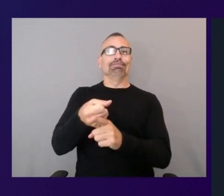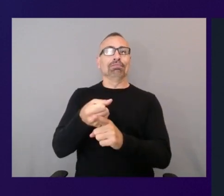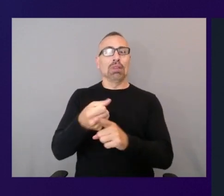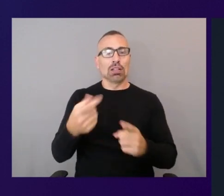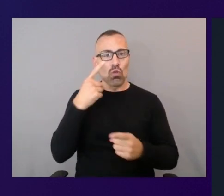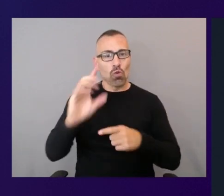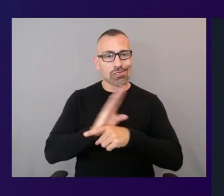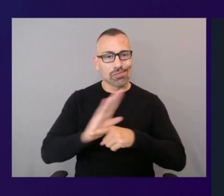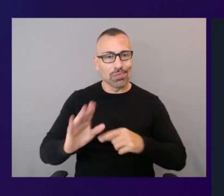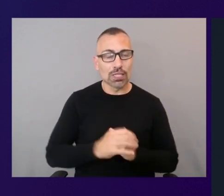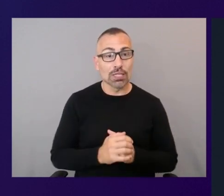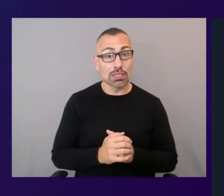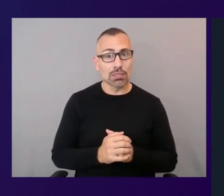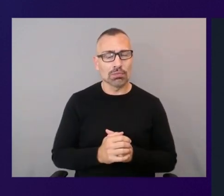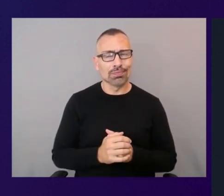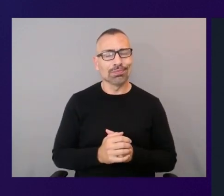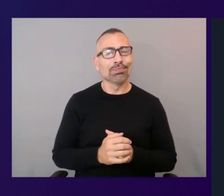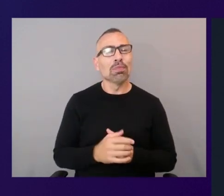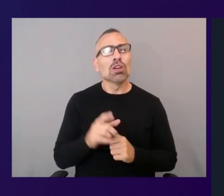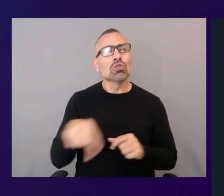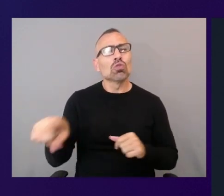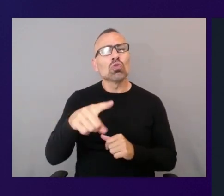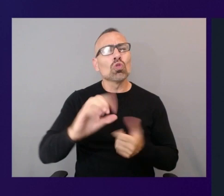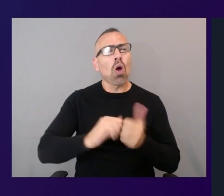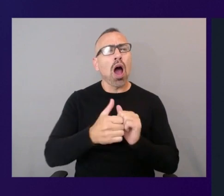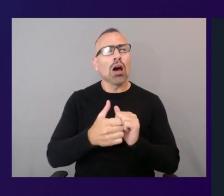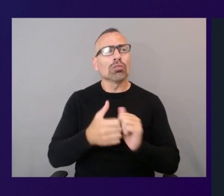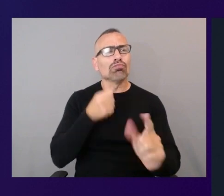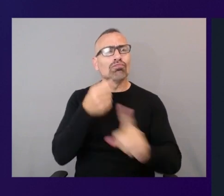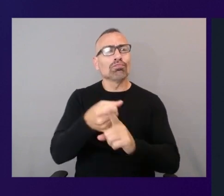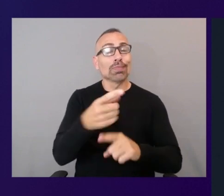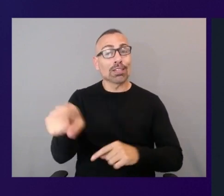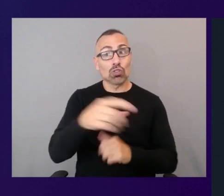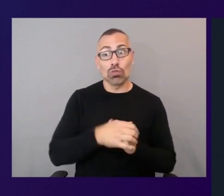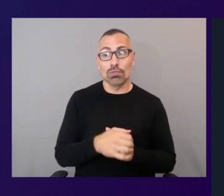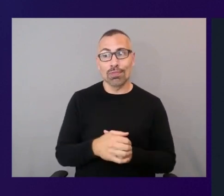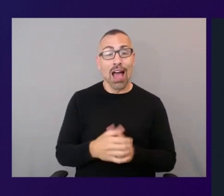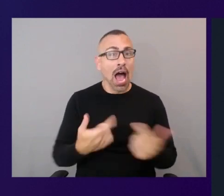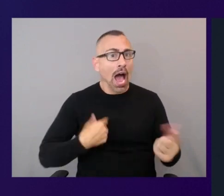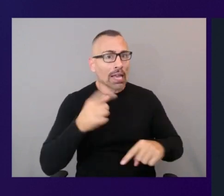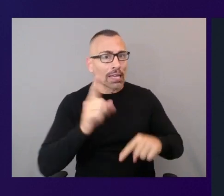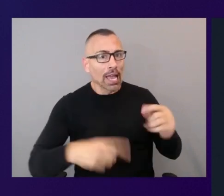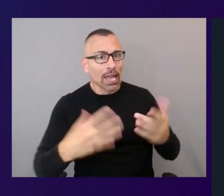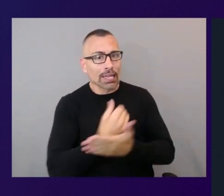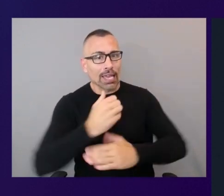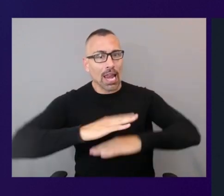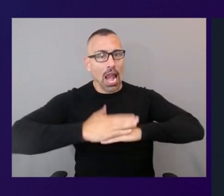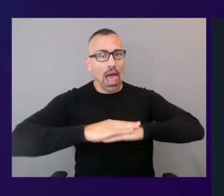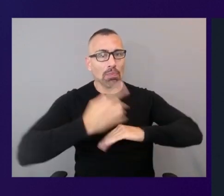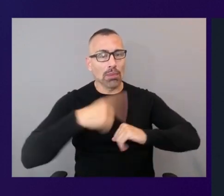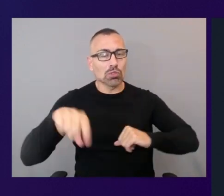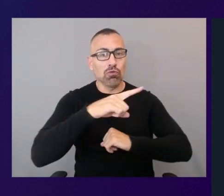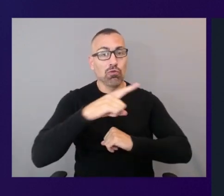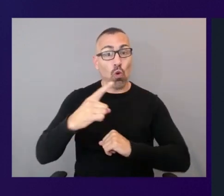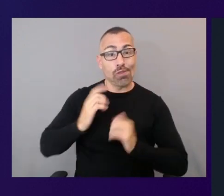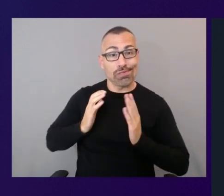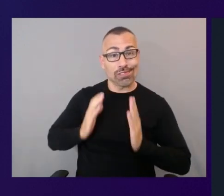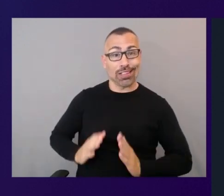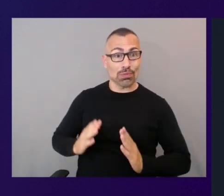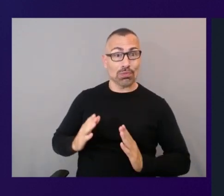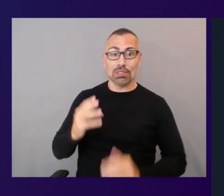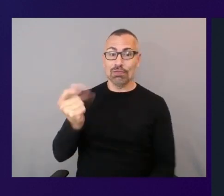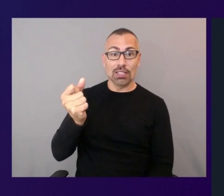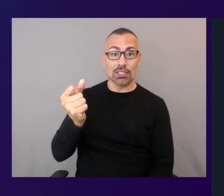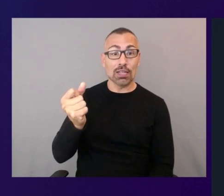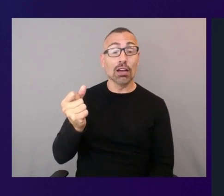been telling us, hey, I can't get laptops to my end users fast enough. And so VDI has seen a huge amount